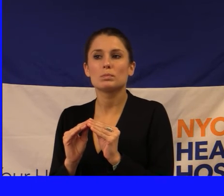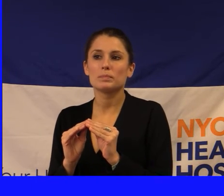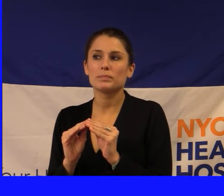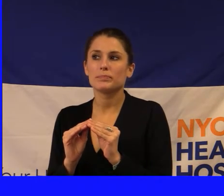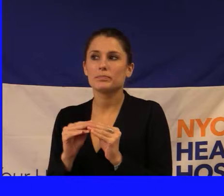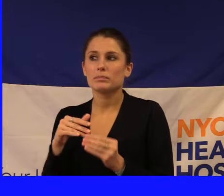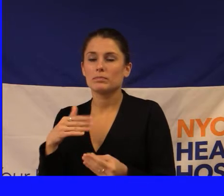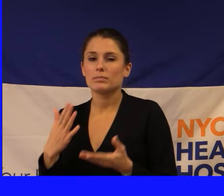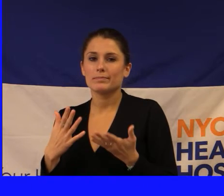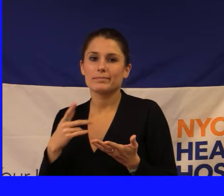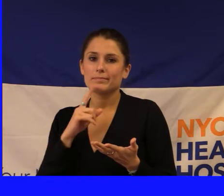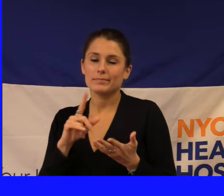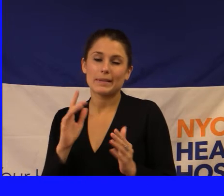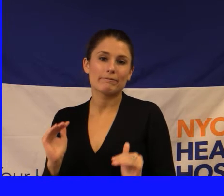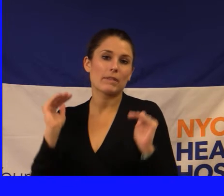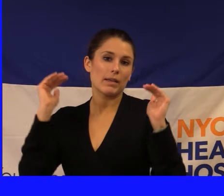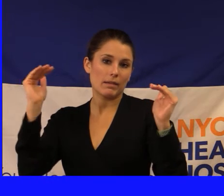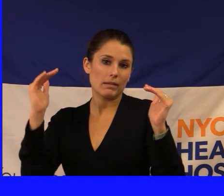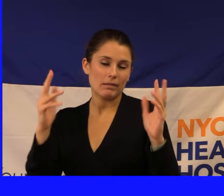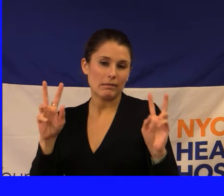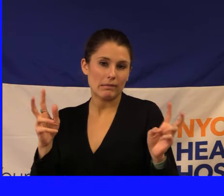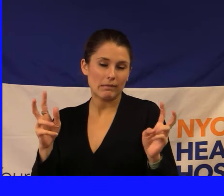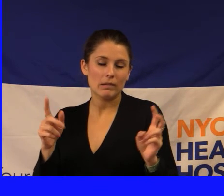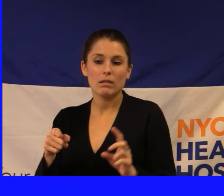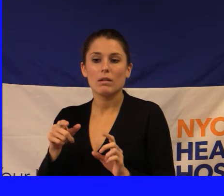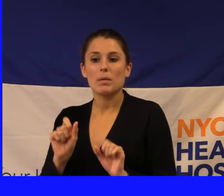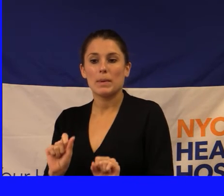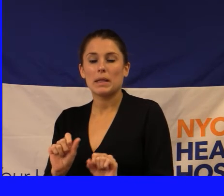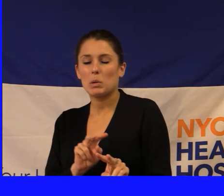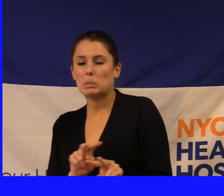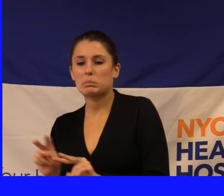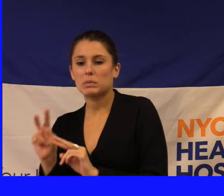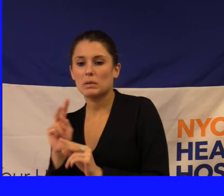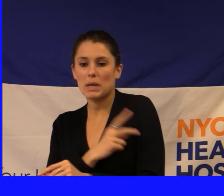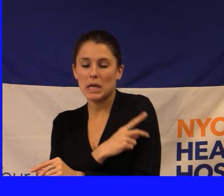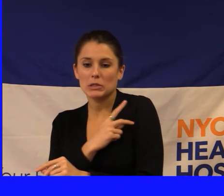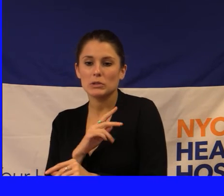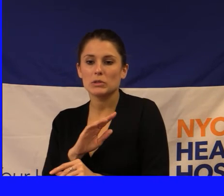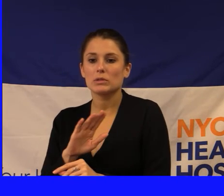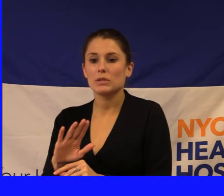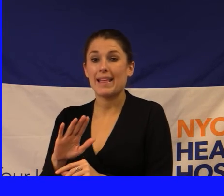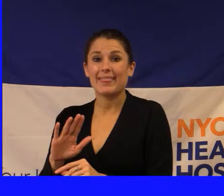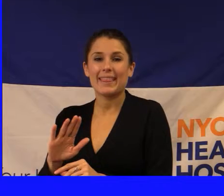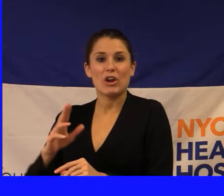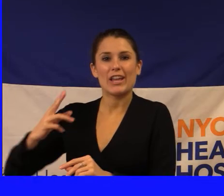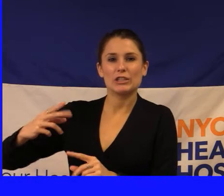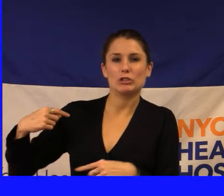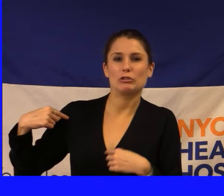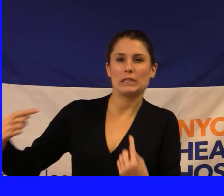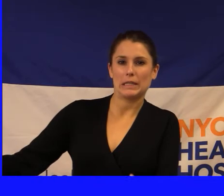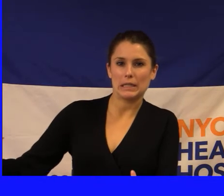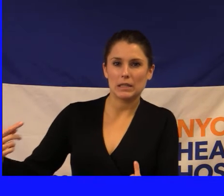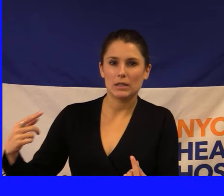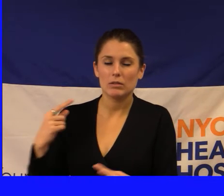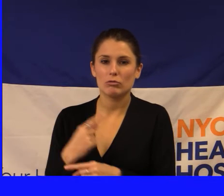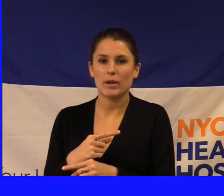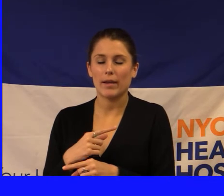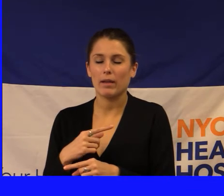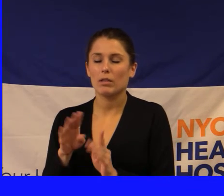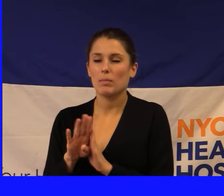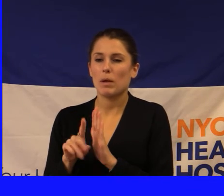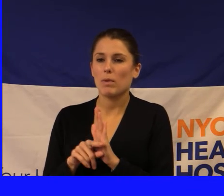like I put it, advanced in their ability to track patients and their ability to, and their track record, both from outcomes and from